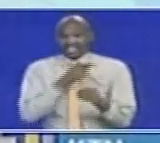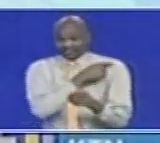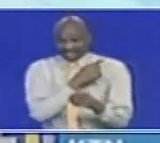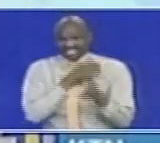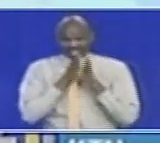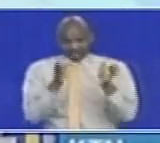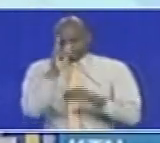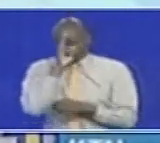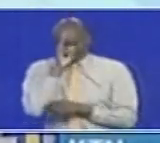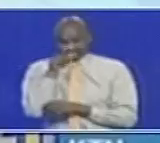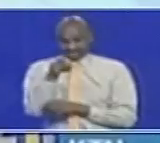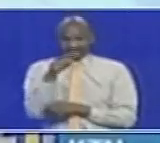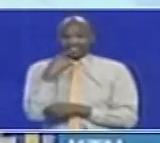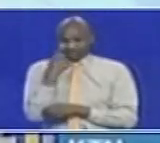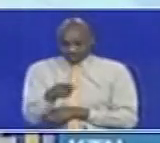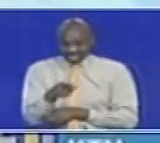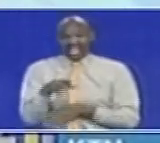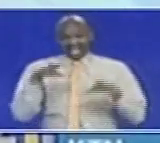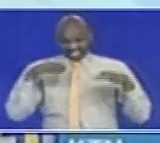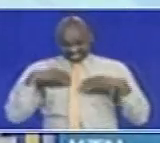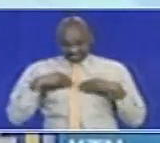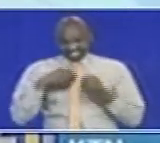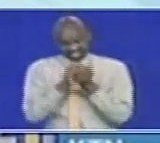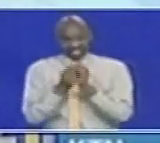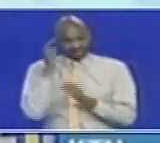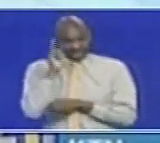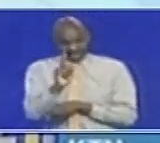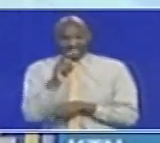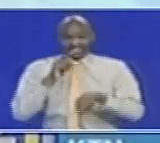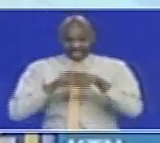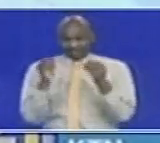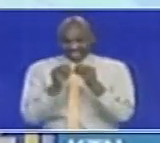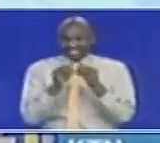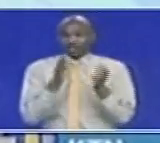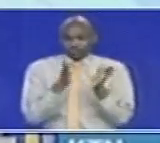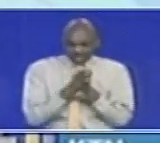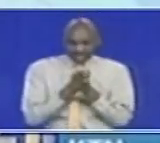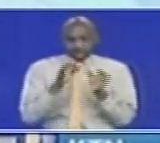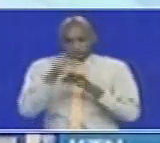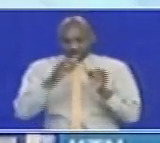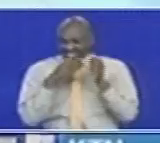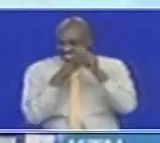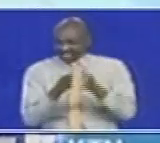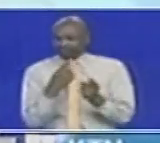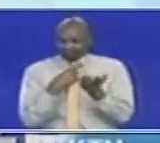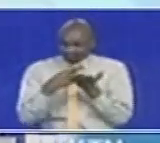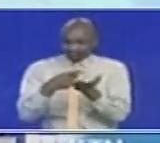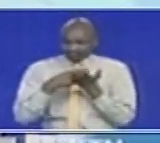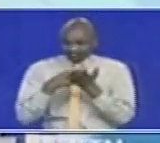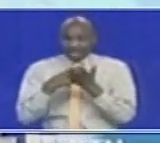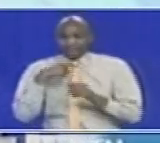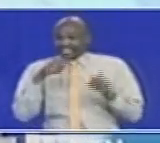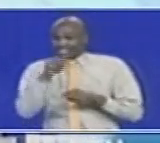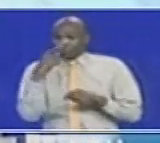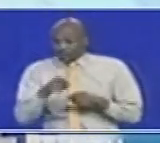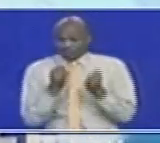of Police David Kimayo rescinded his decision on the rally after meeting a section of CORD leaders. Kimayo, however, maintains that the